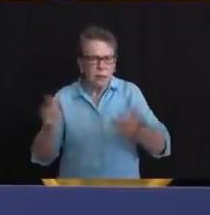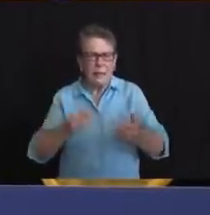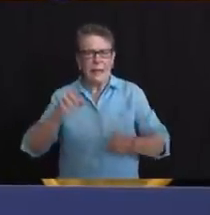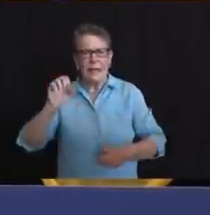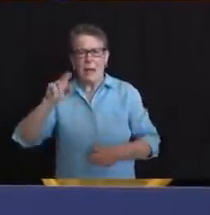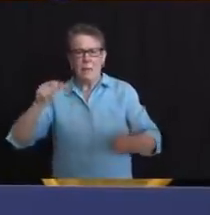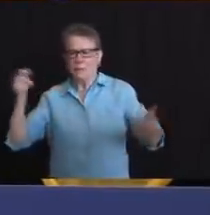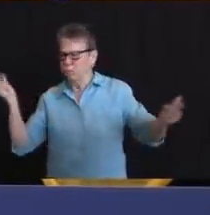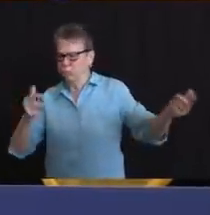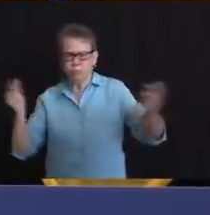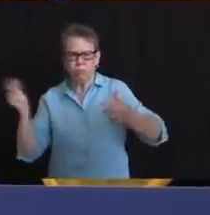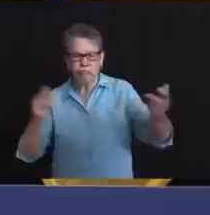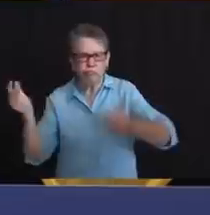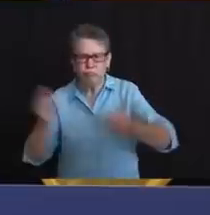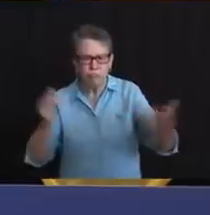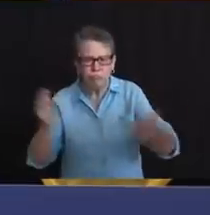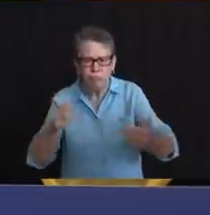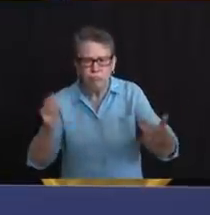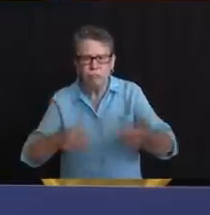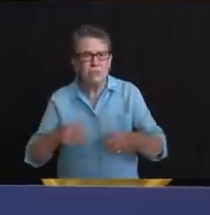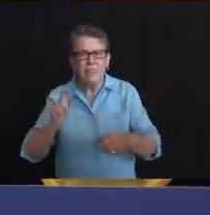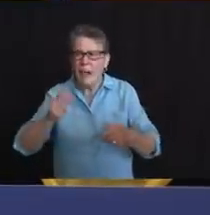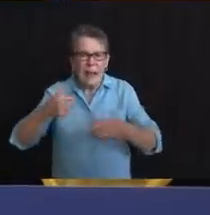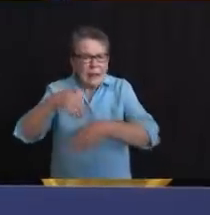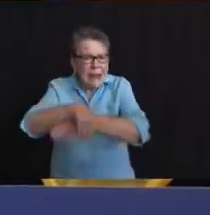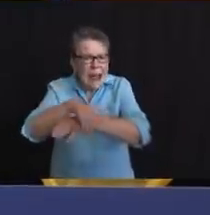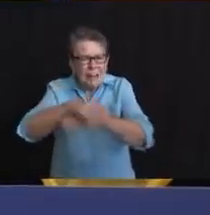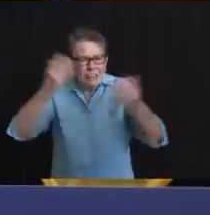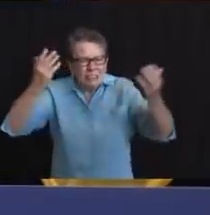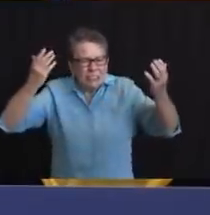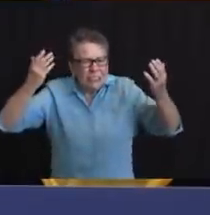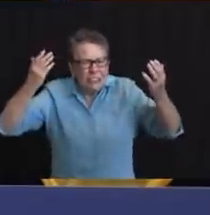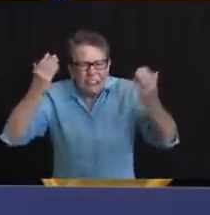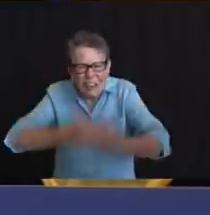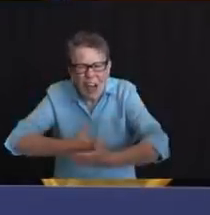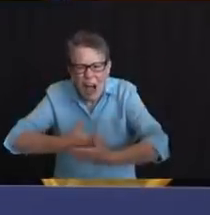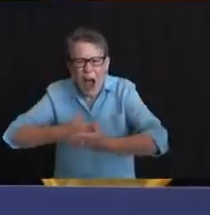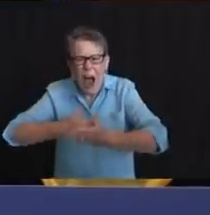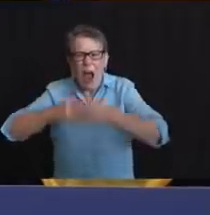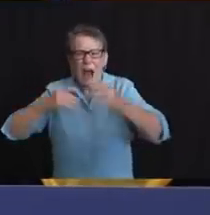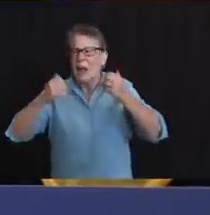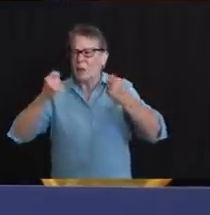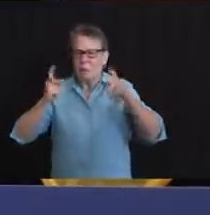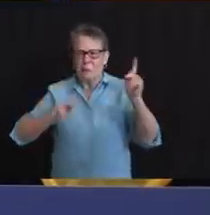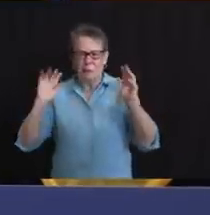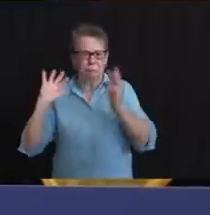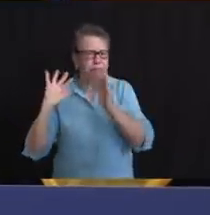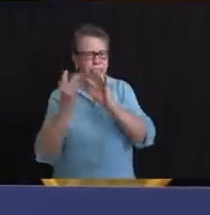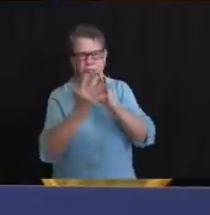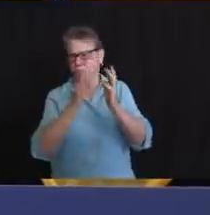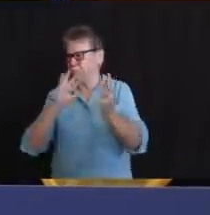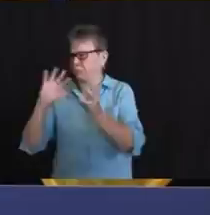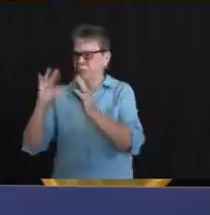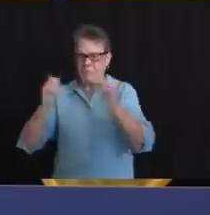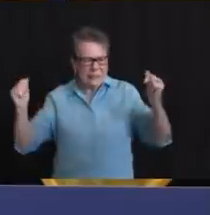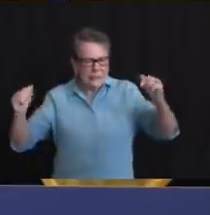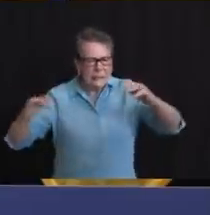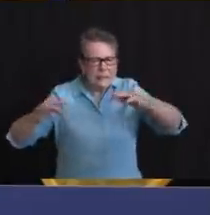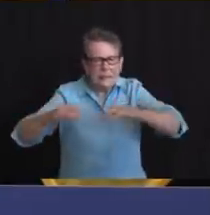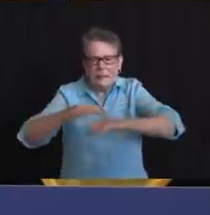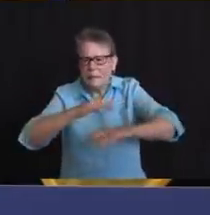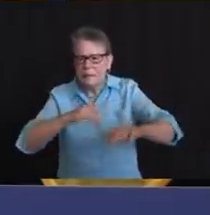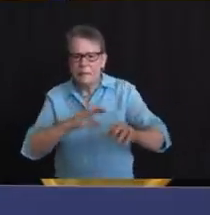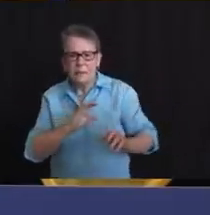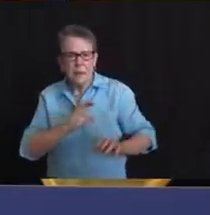dark. It sounds like there were a lot of people, and they had no idea what they were walking into. And so they